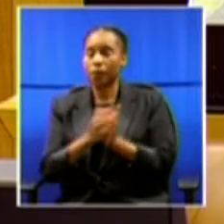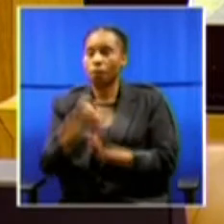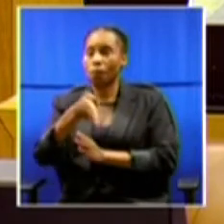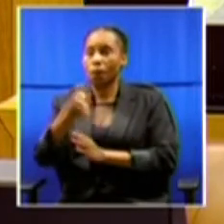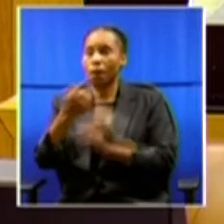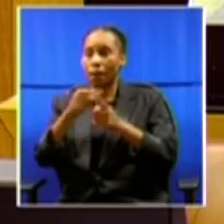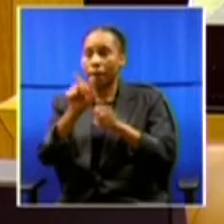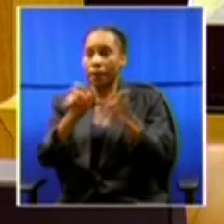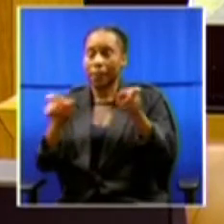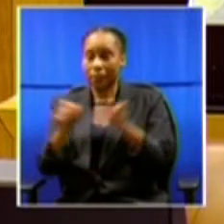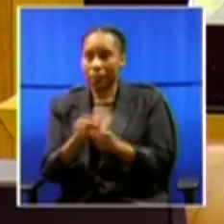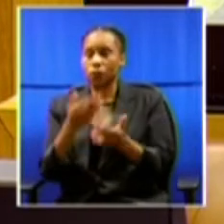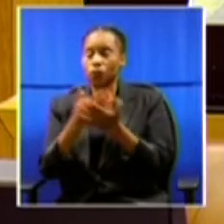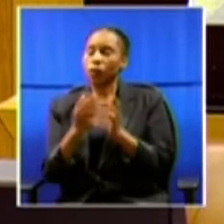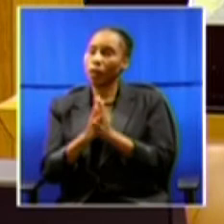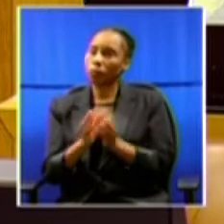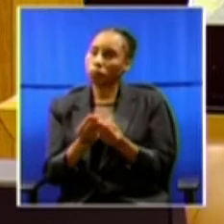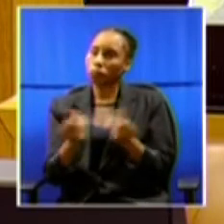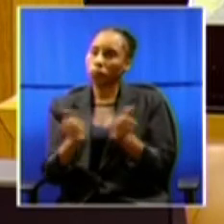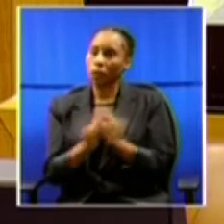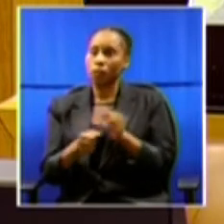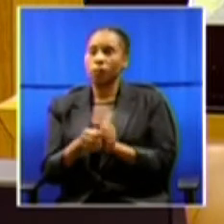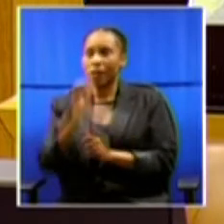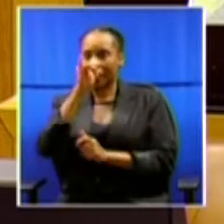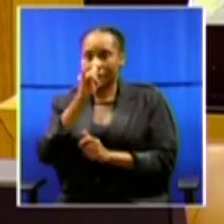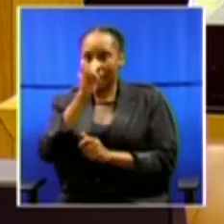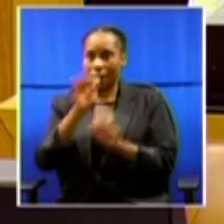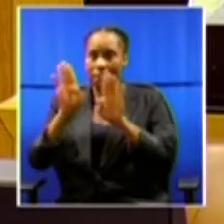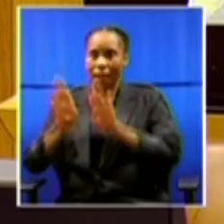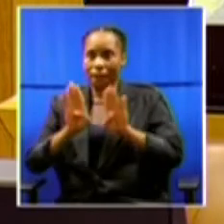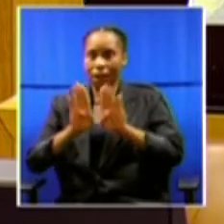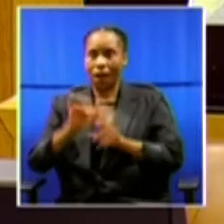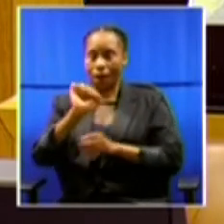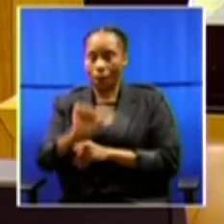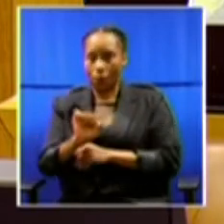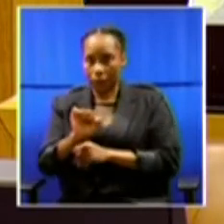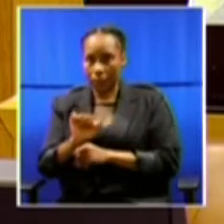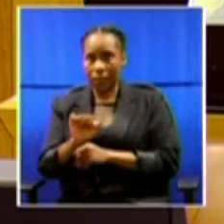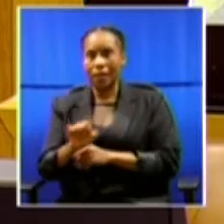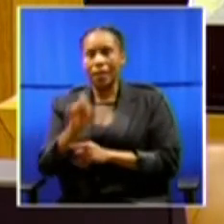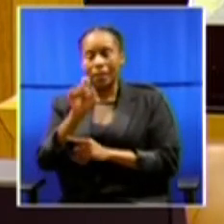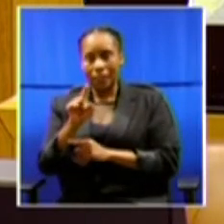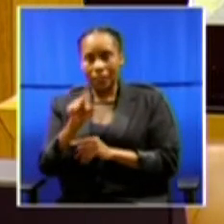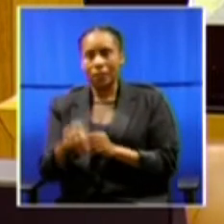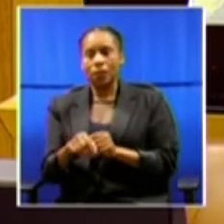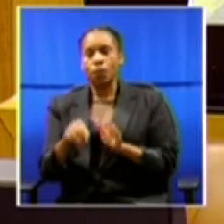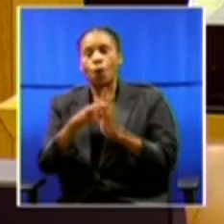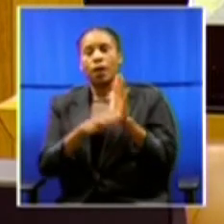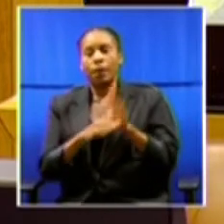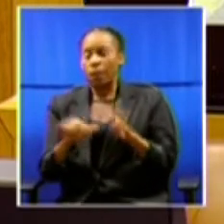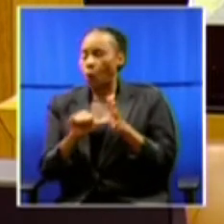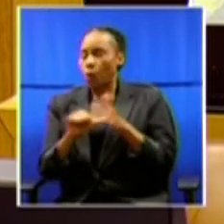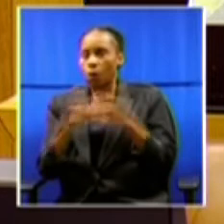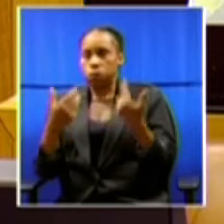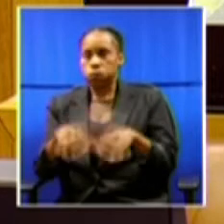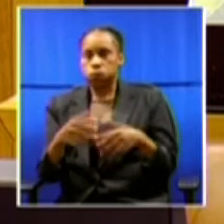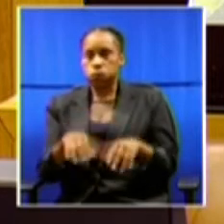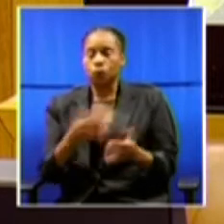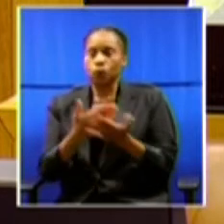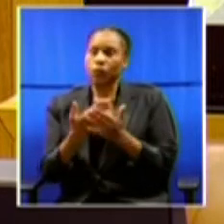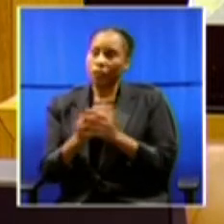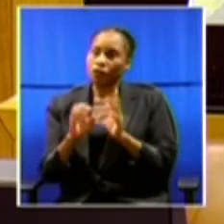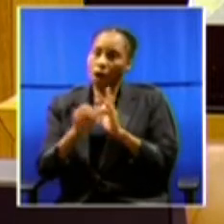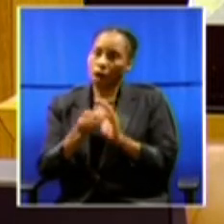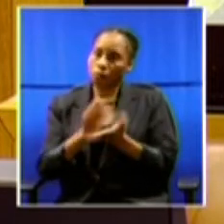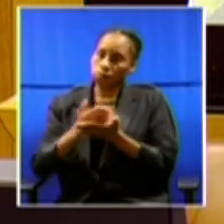their criminal behavior. The behavioral modification program is crucial for countering gang activity.